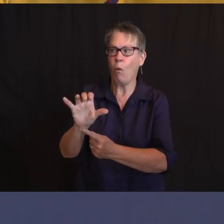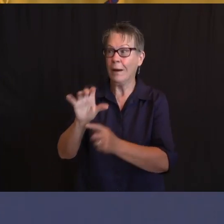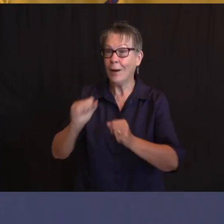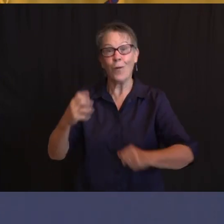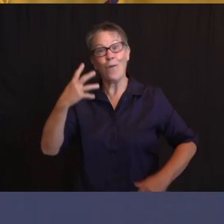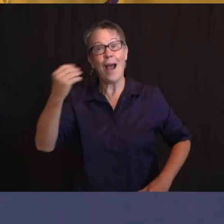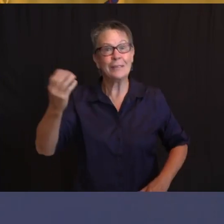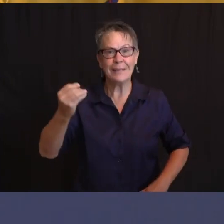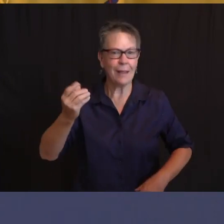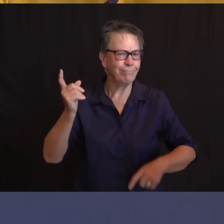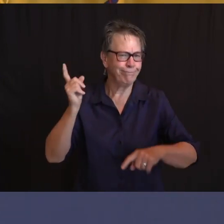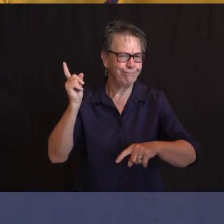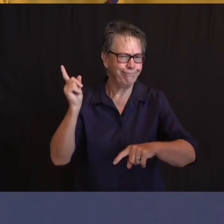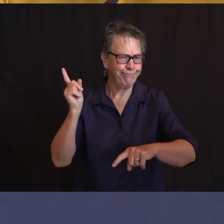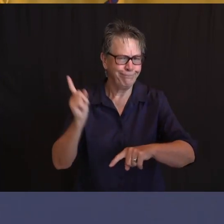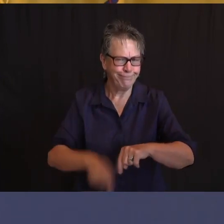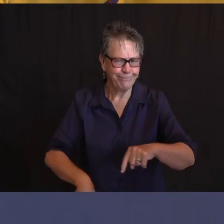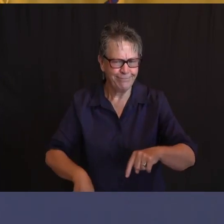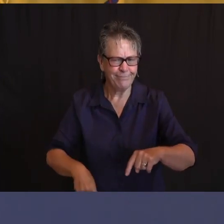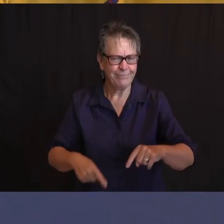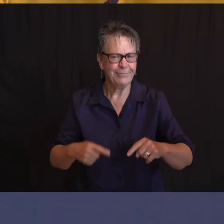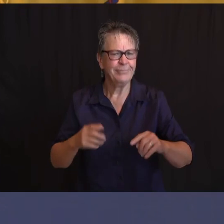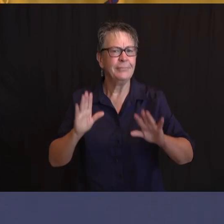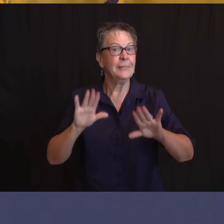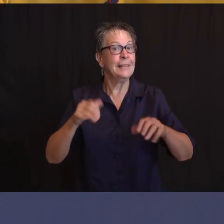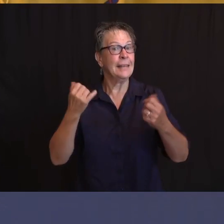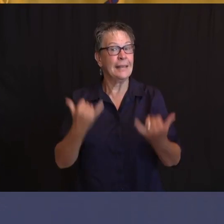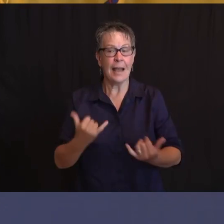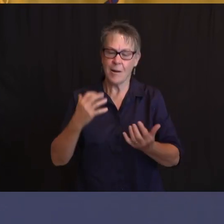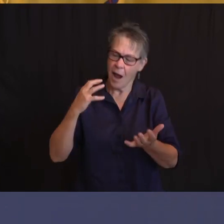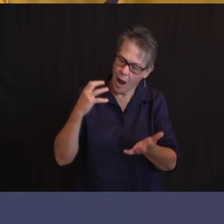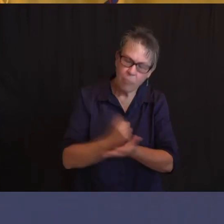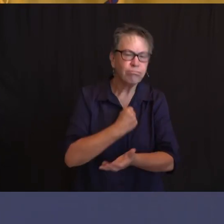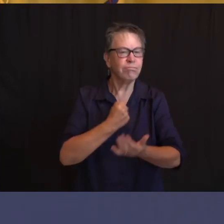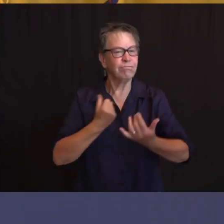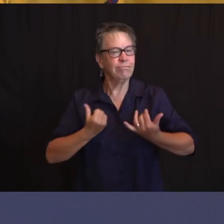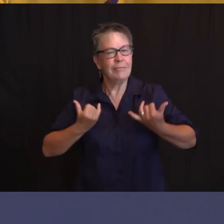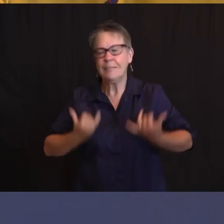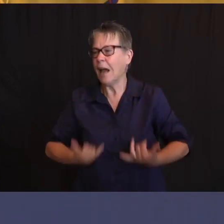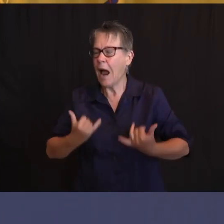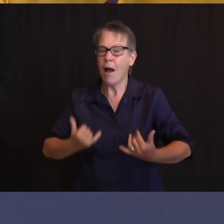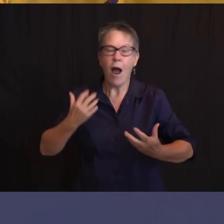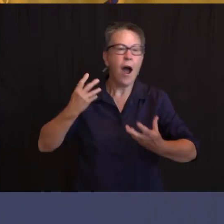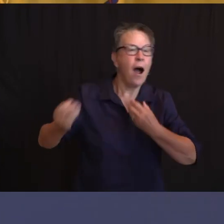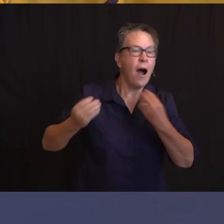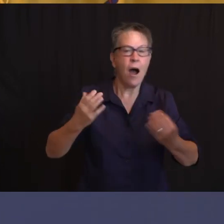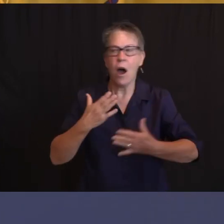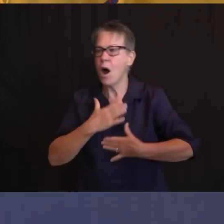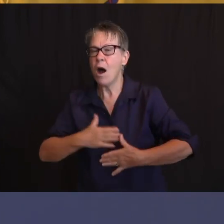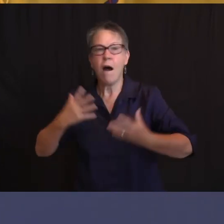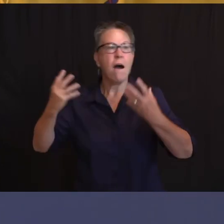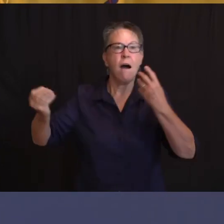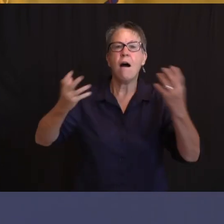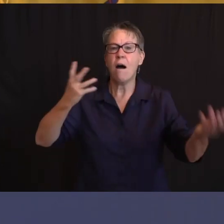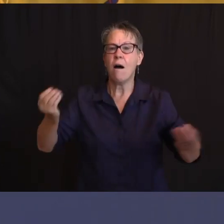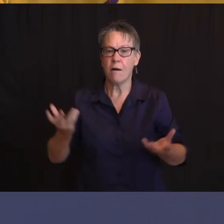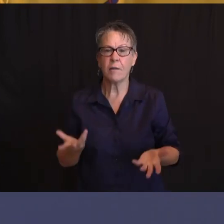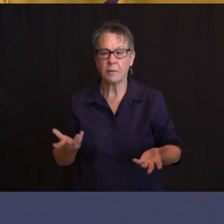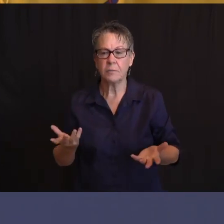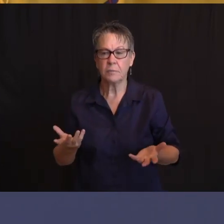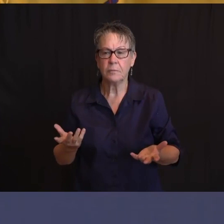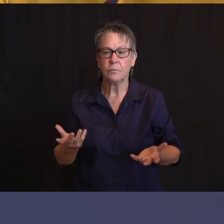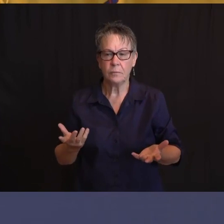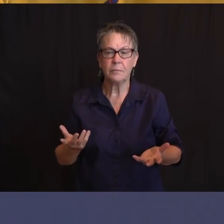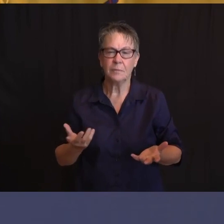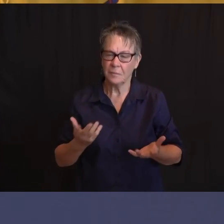that gift, whether you're on the shore, at a lake, or wherever you are this weekend. Again, enjoy yourselves, be responsible.